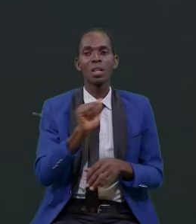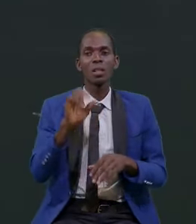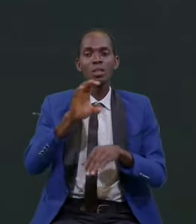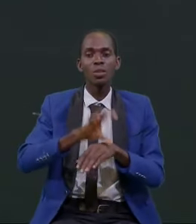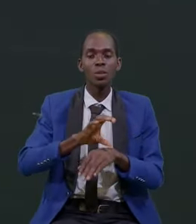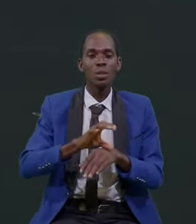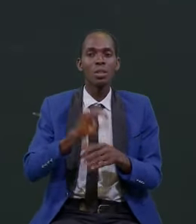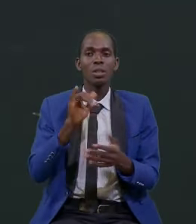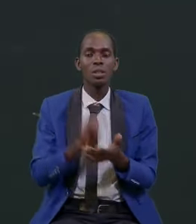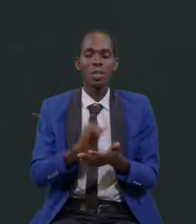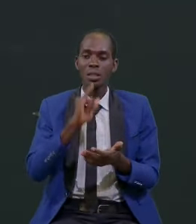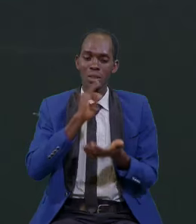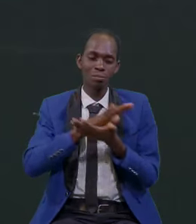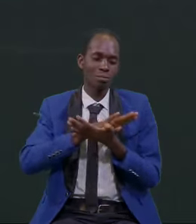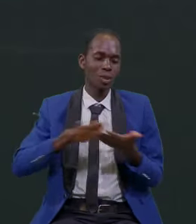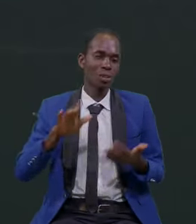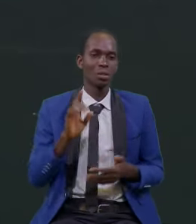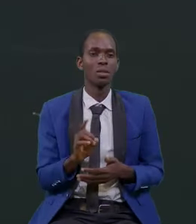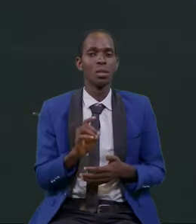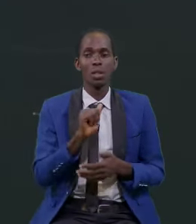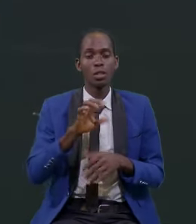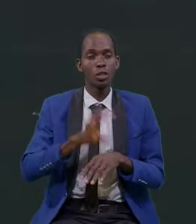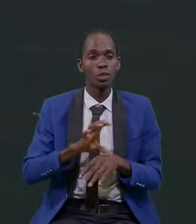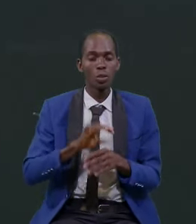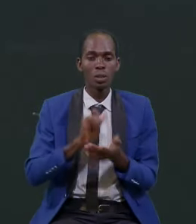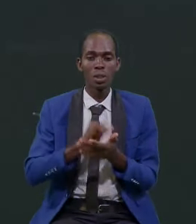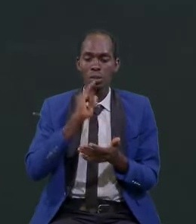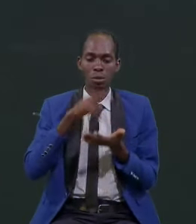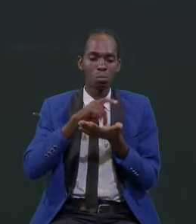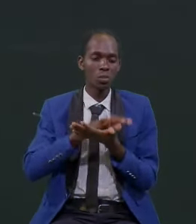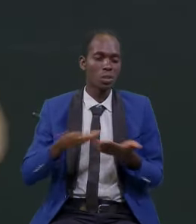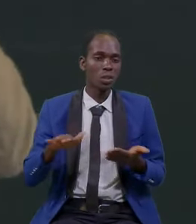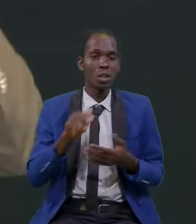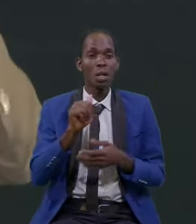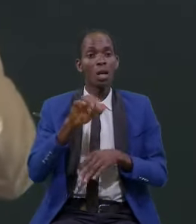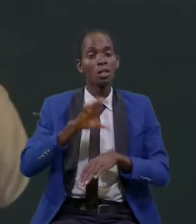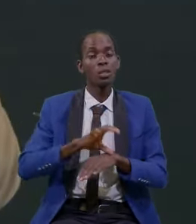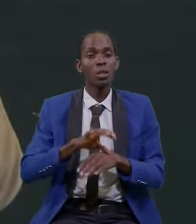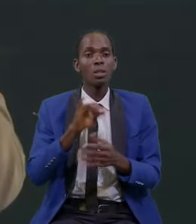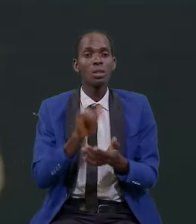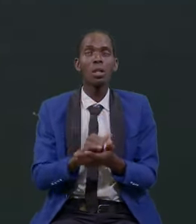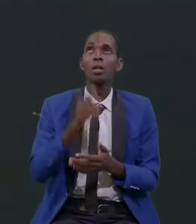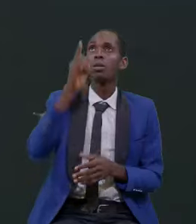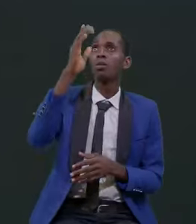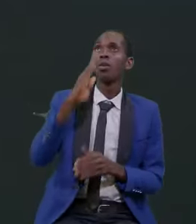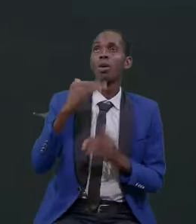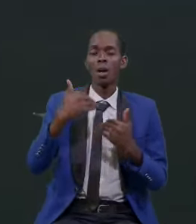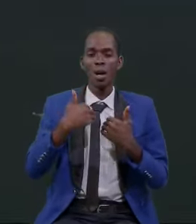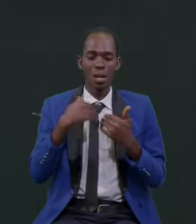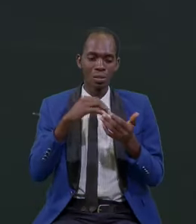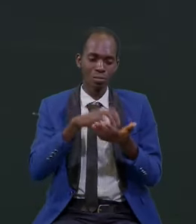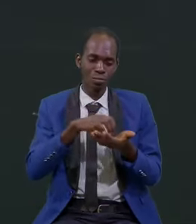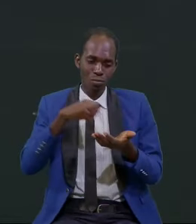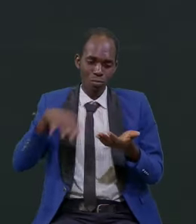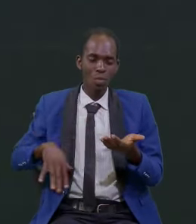purged. A church that is purified. A church that God has taken away every